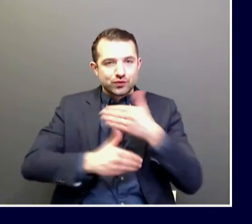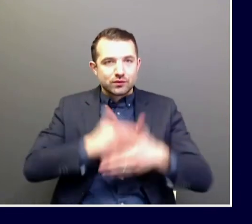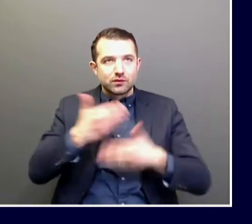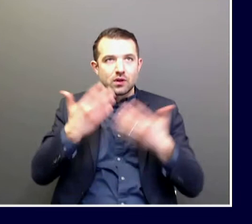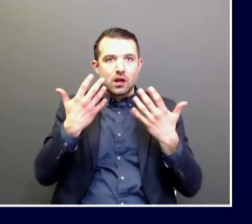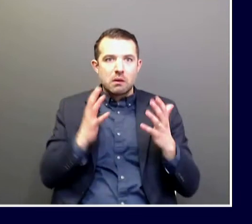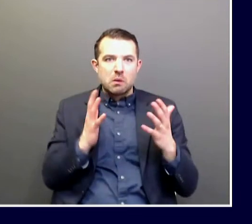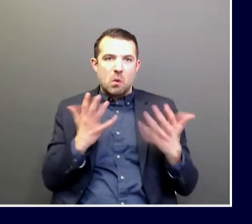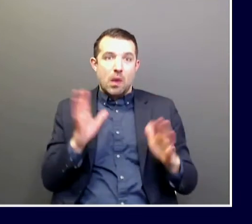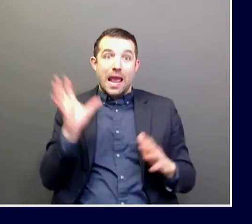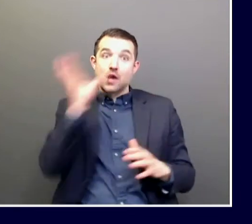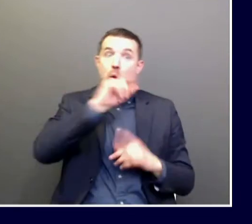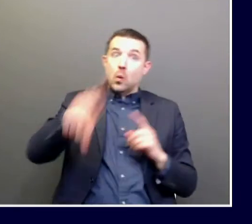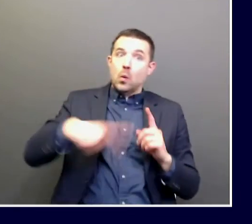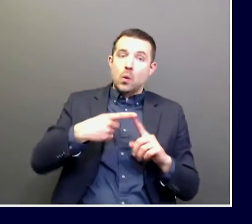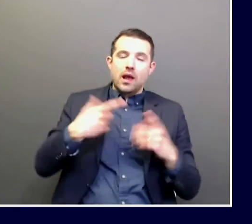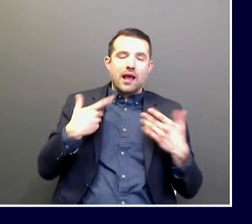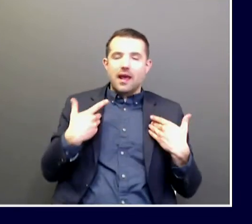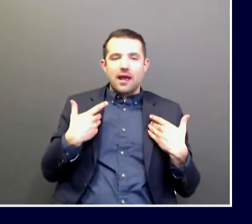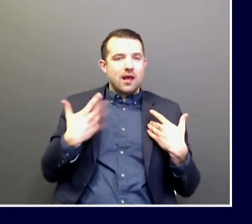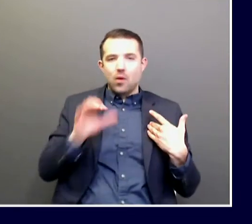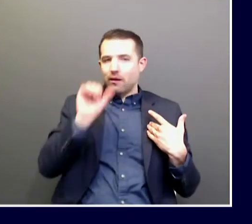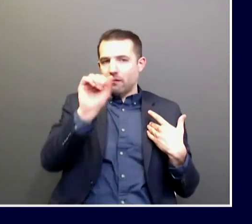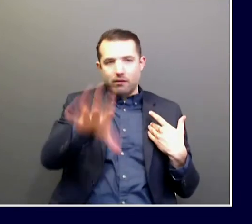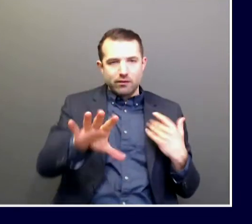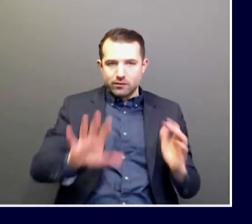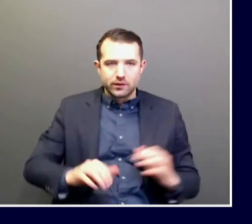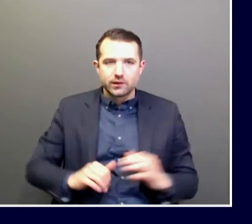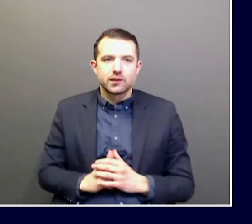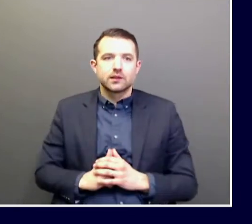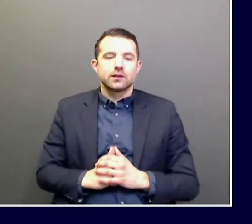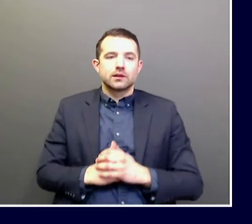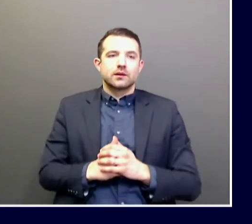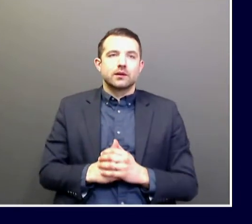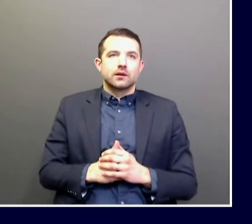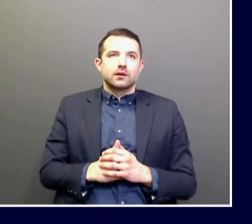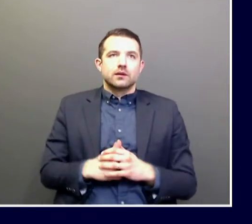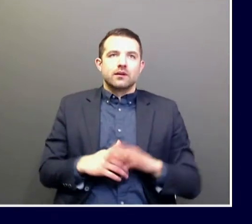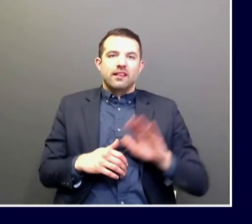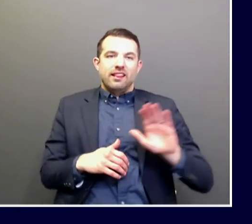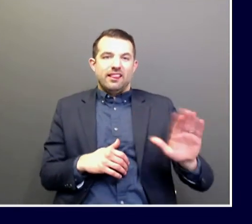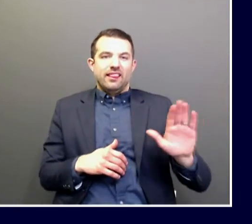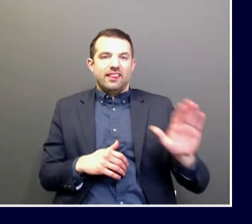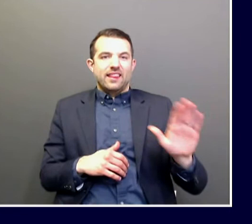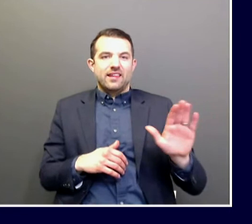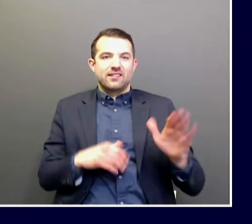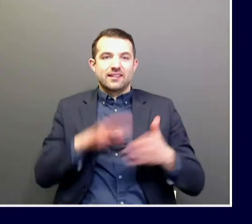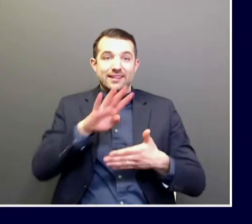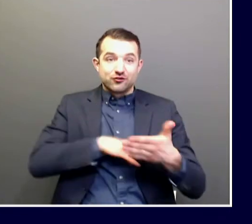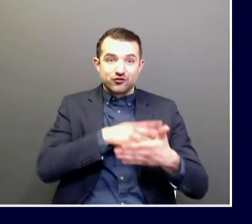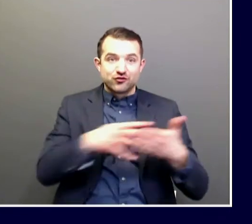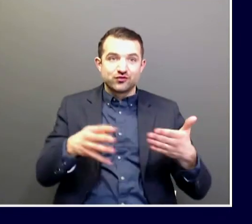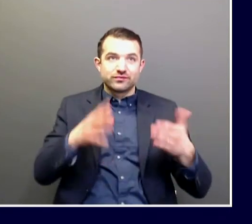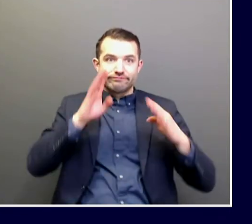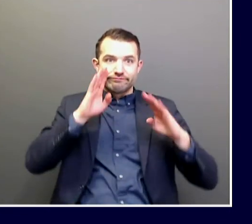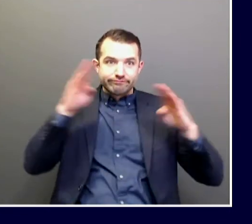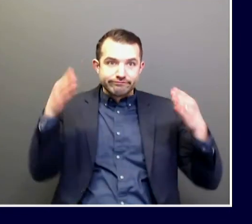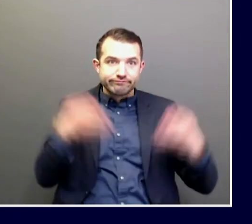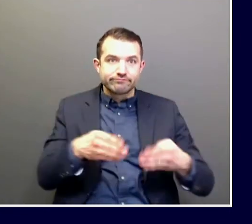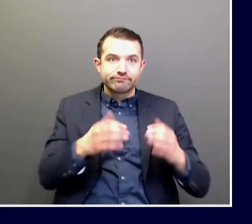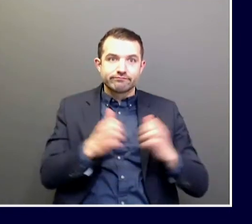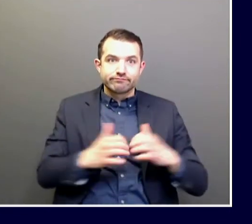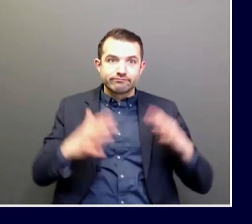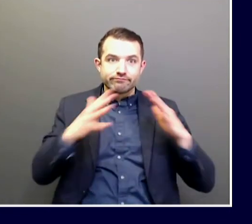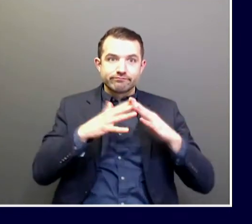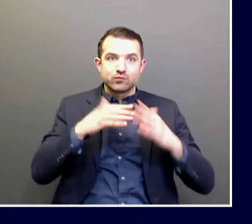but I will tell you that we're committed to it, and I've cleared the time for the team to focus on it. But I don't